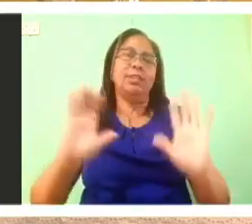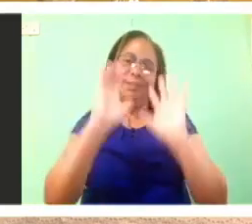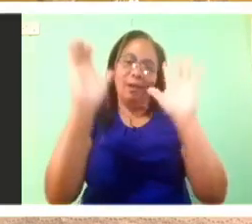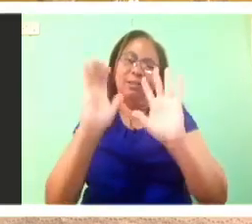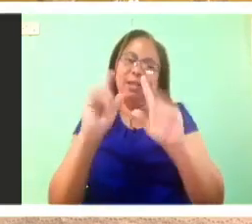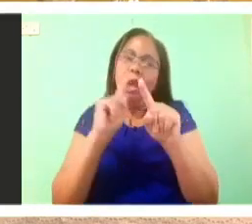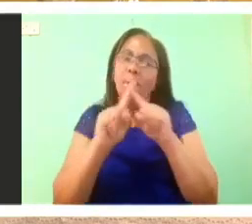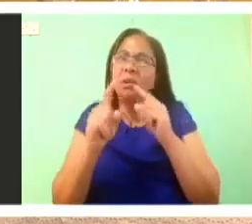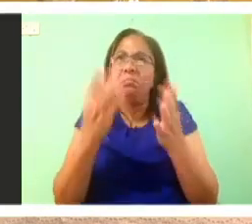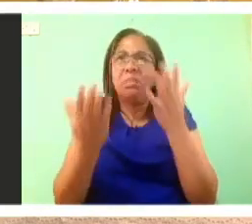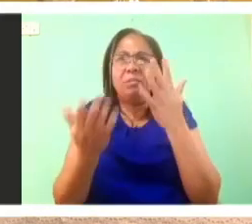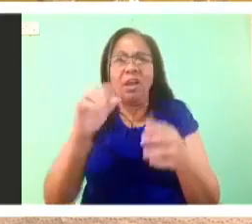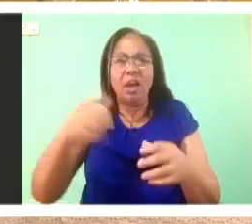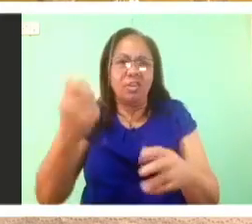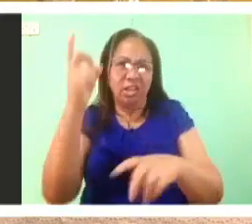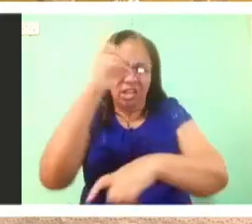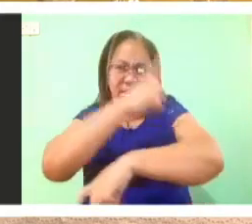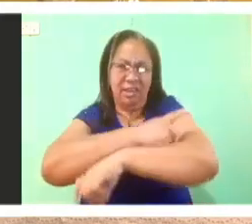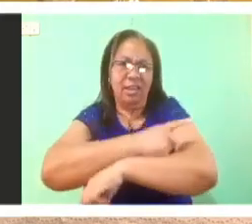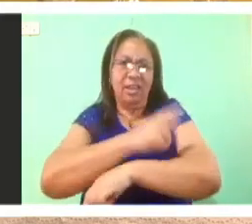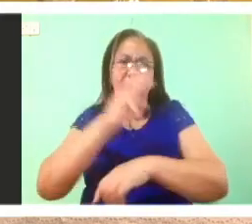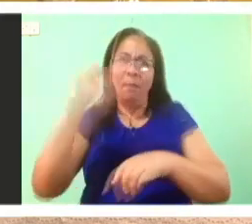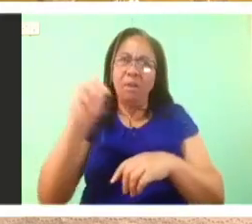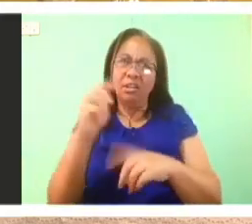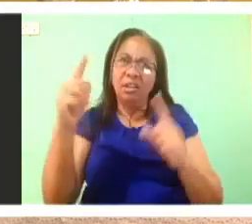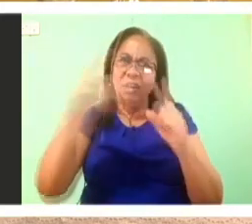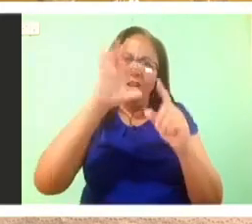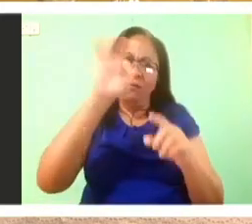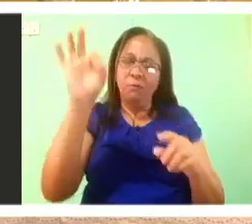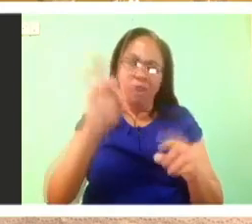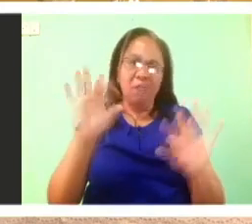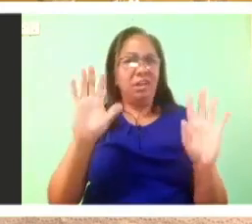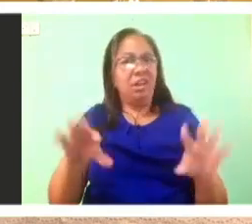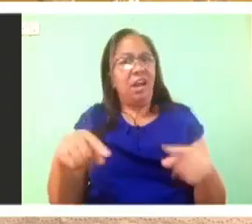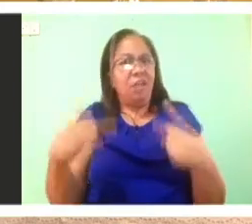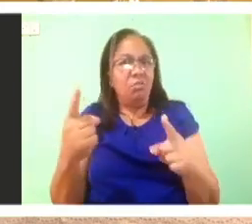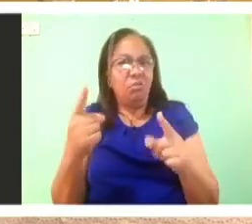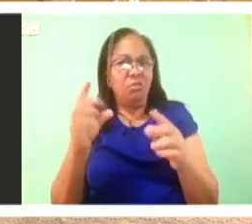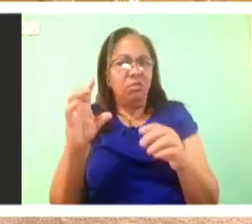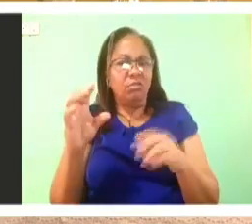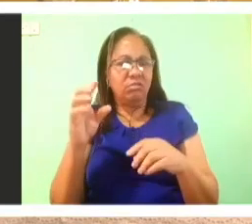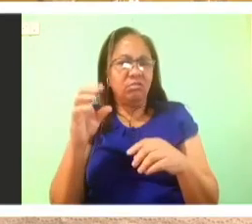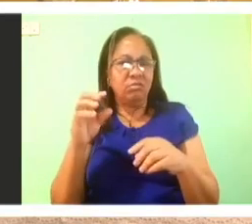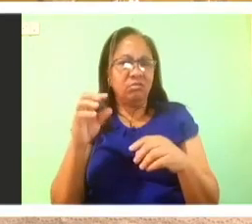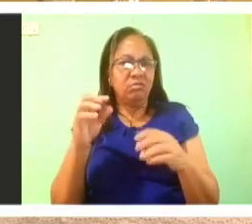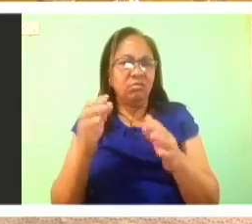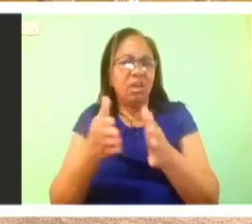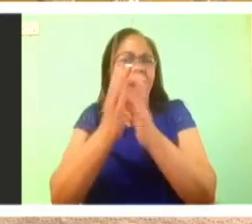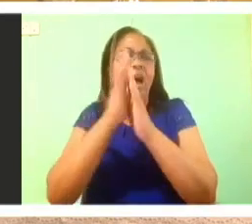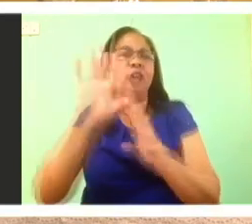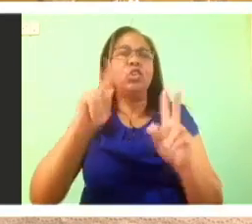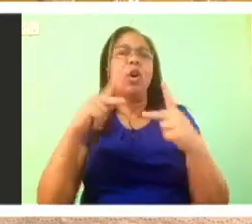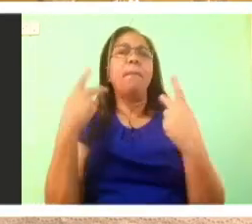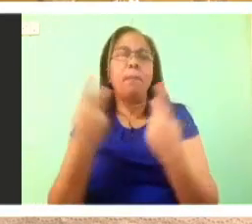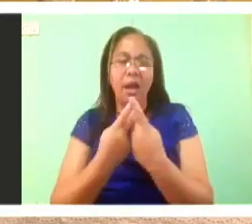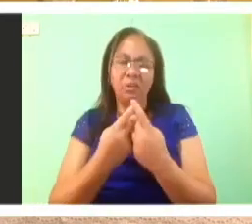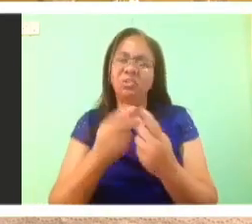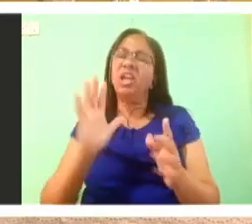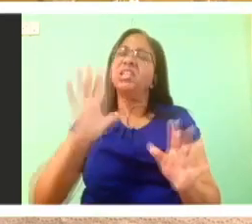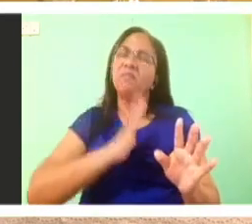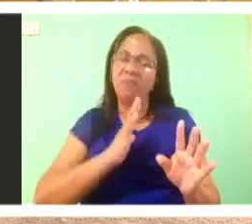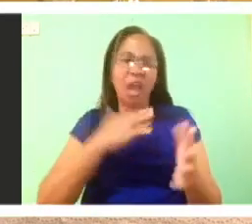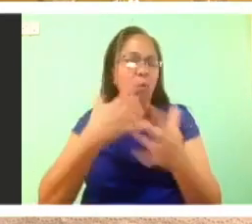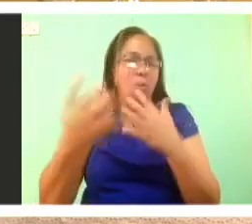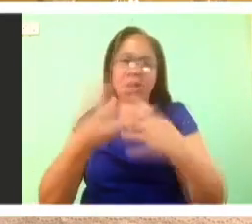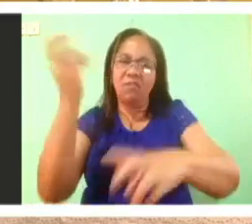week, you can check into Mass, and it would be available, and you're covered. It's okay. We all want